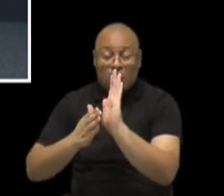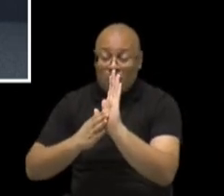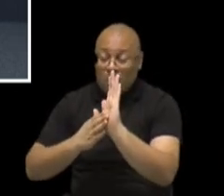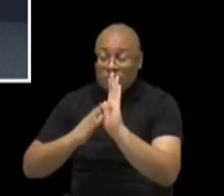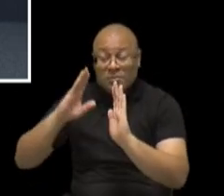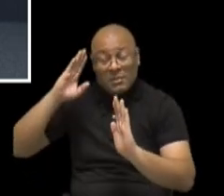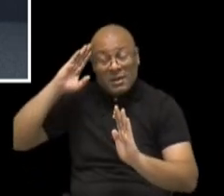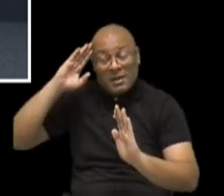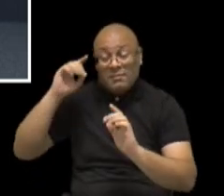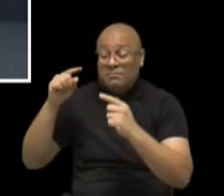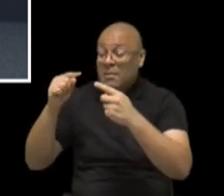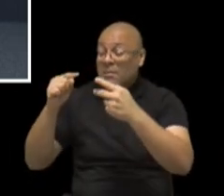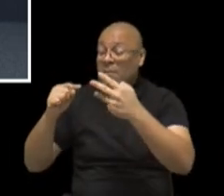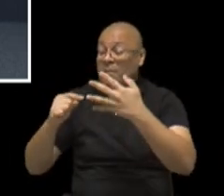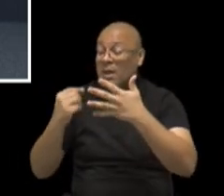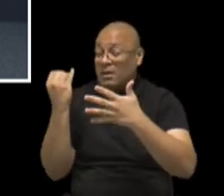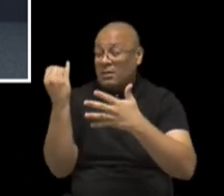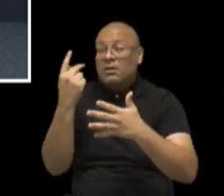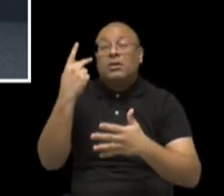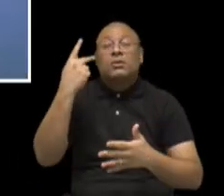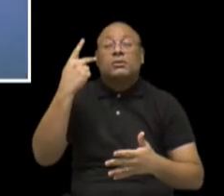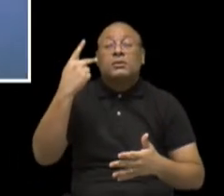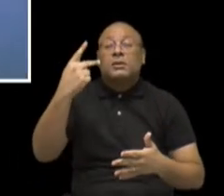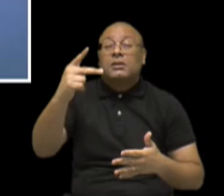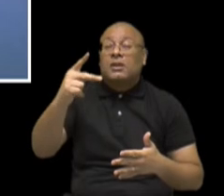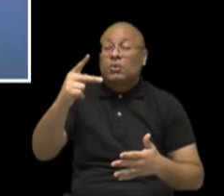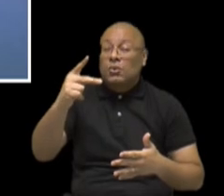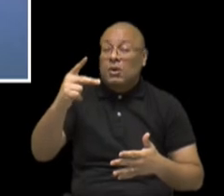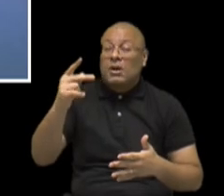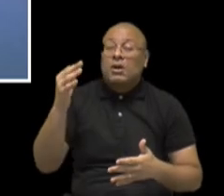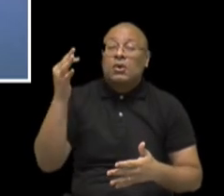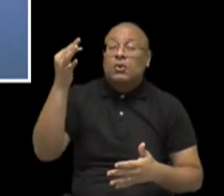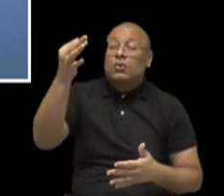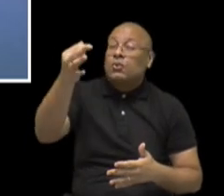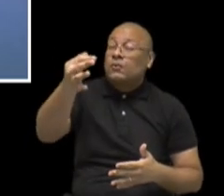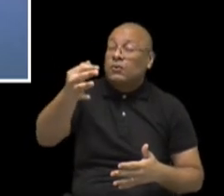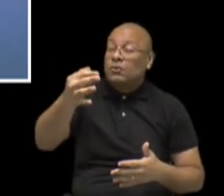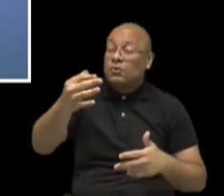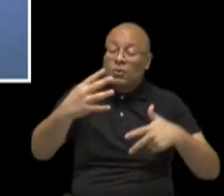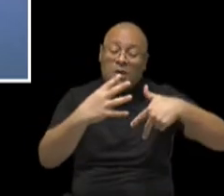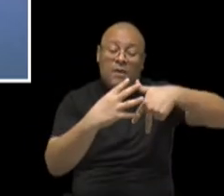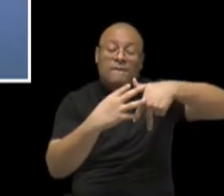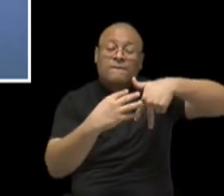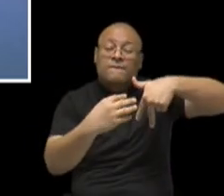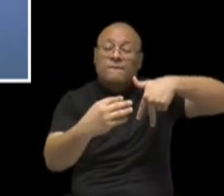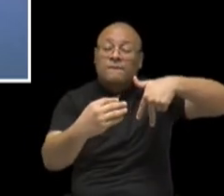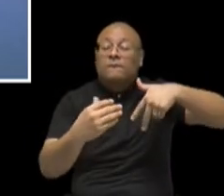principles. How do you see the present and the future of fashion?